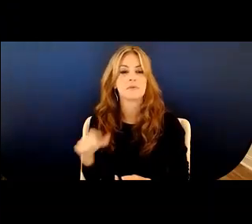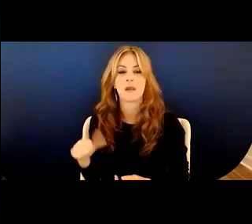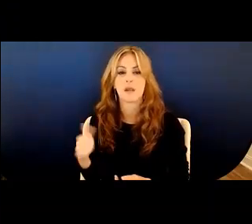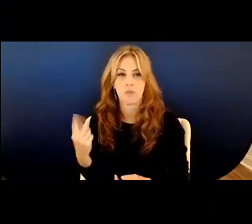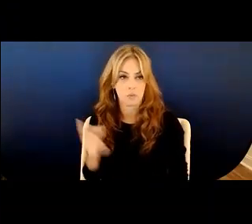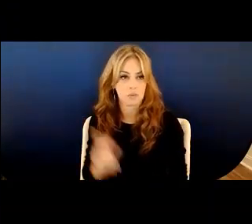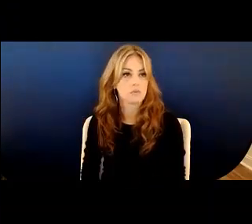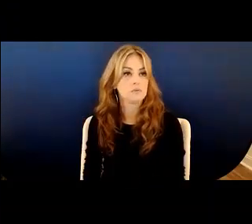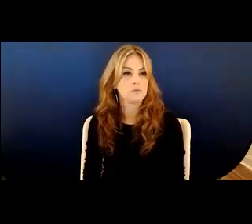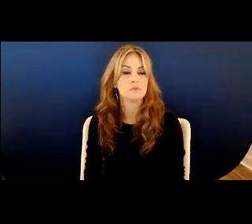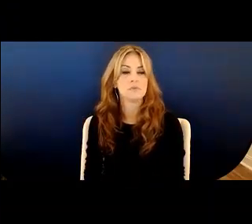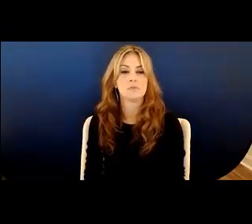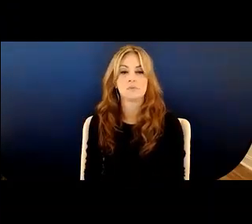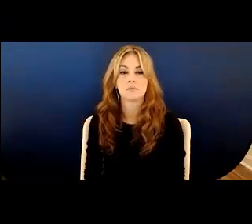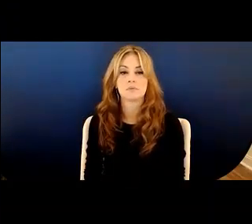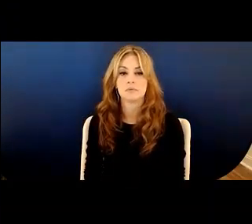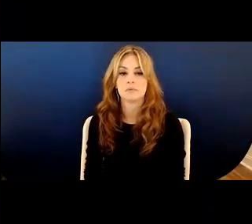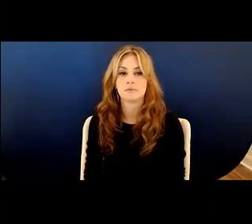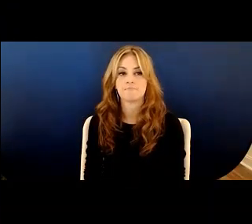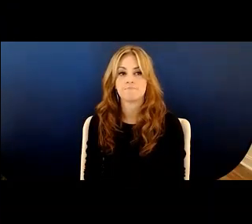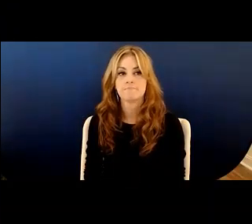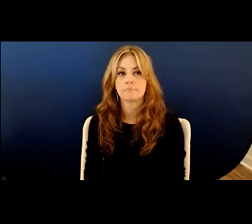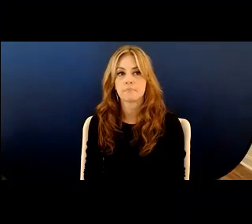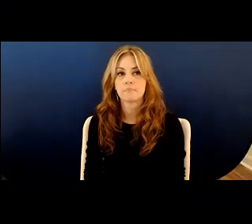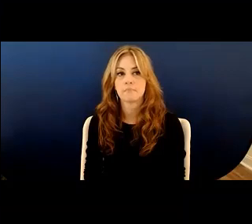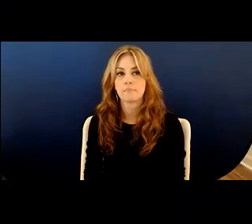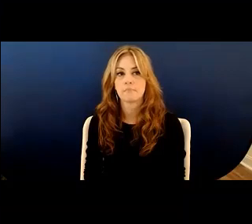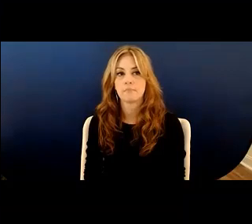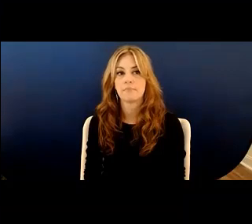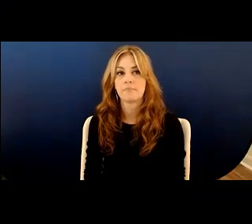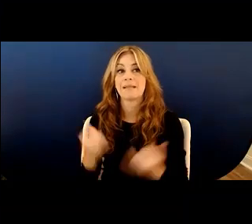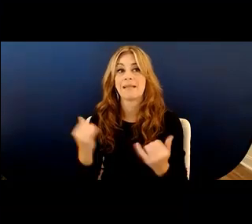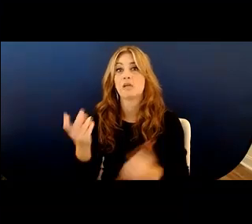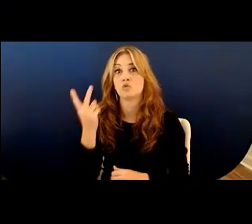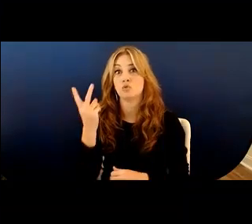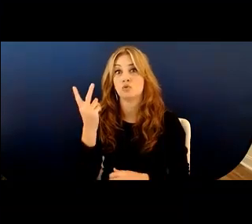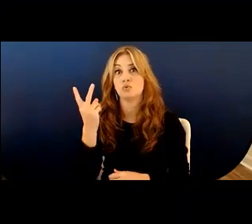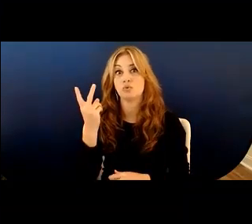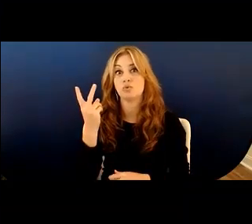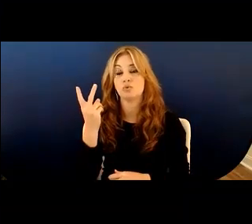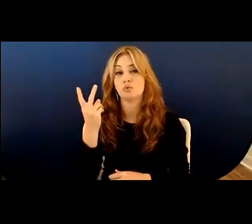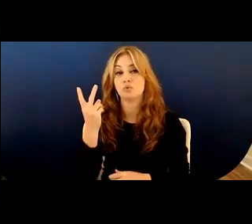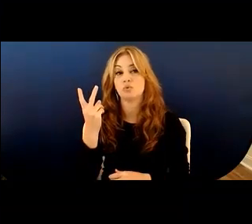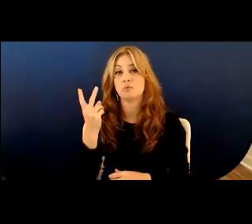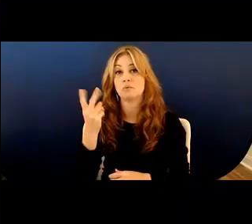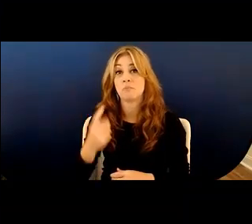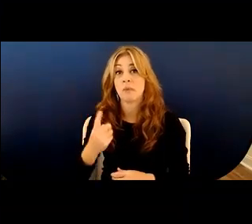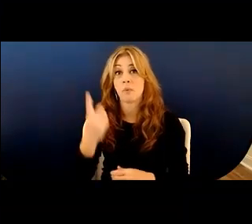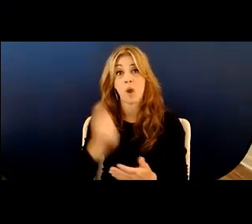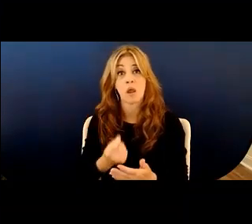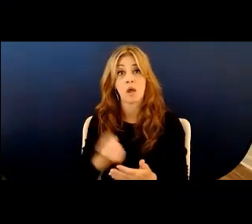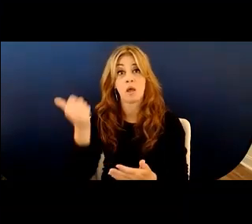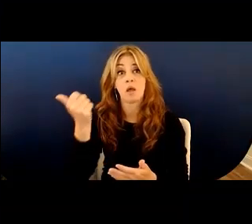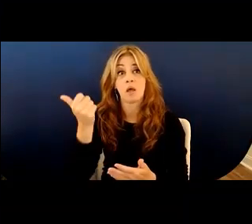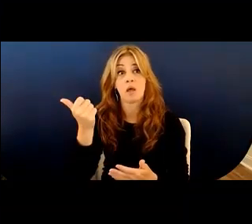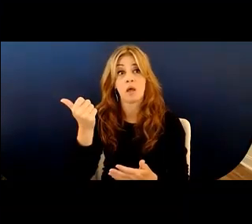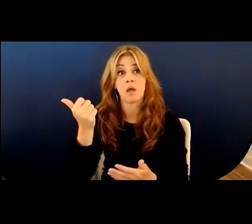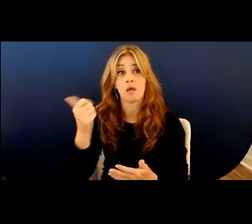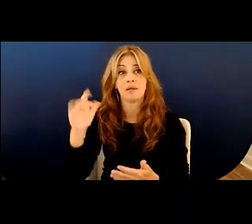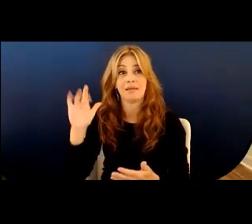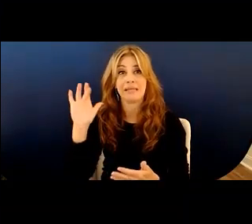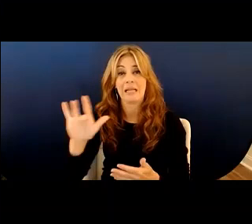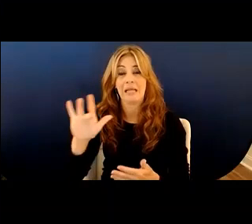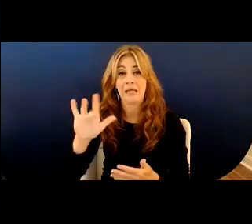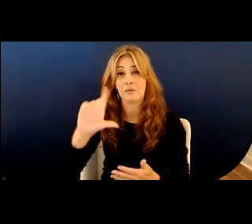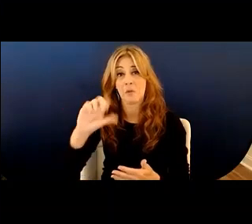logo. So now we've got two logos there. If you want to remove one, you click on the logo